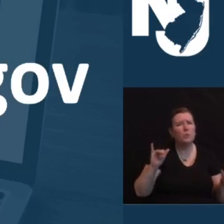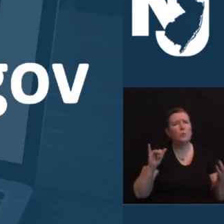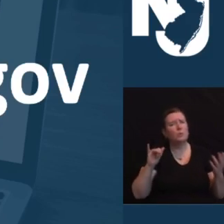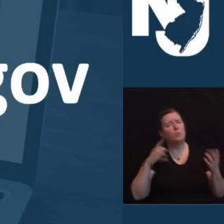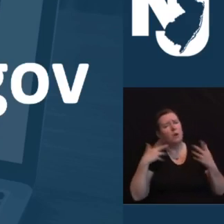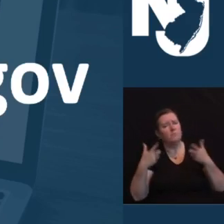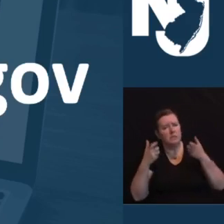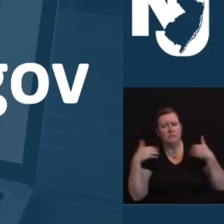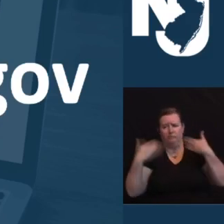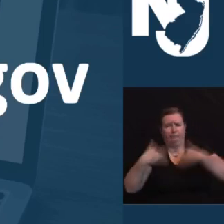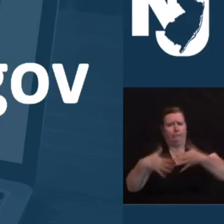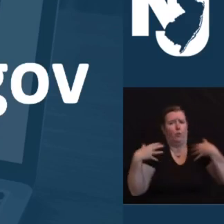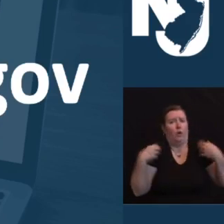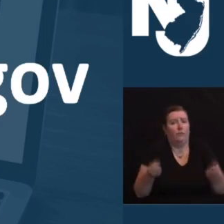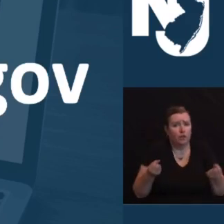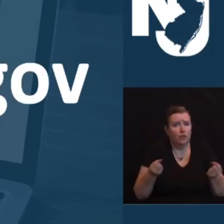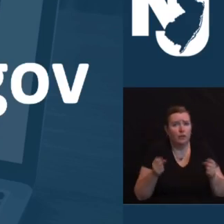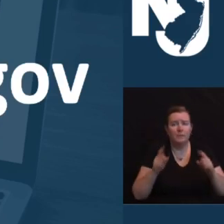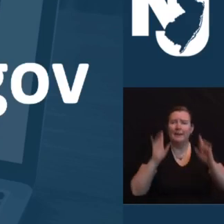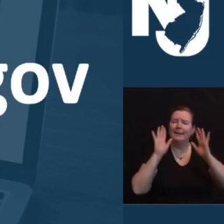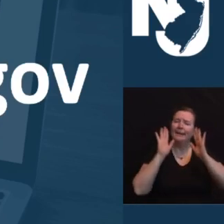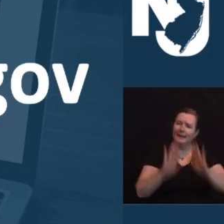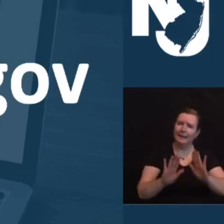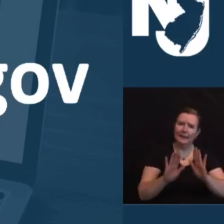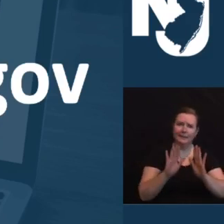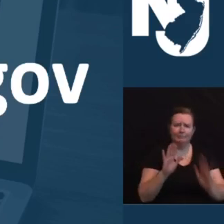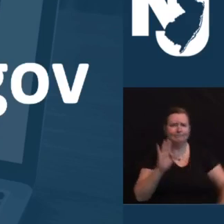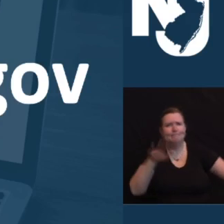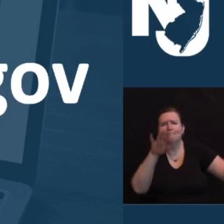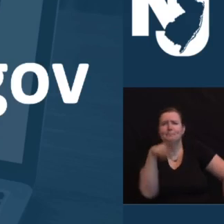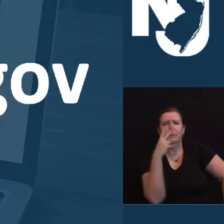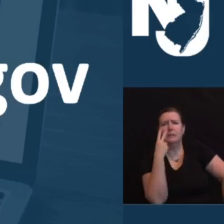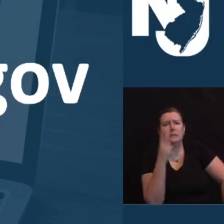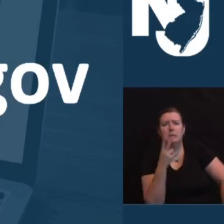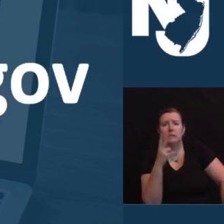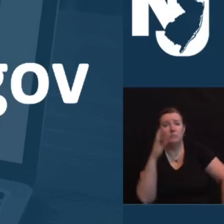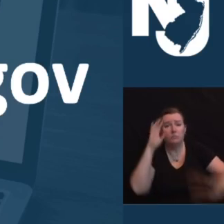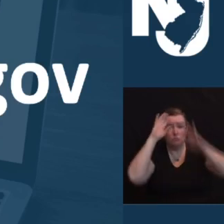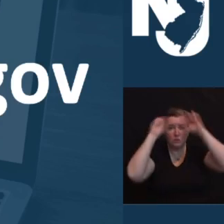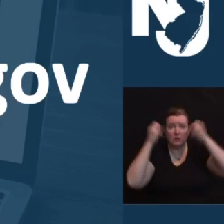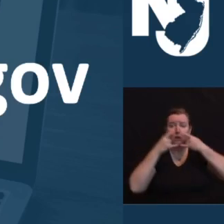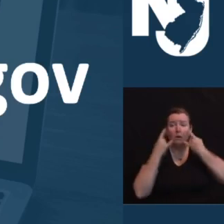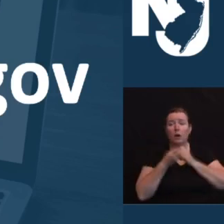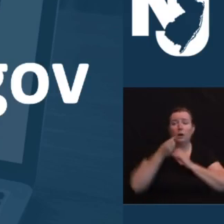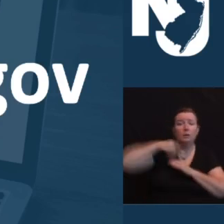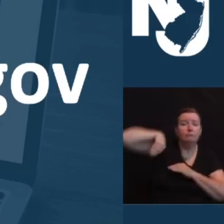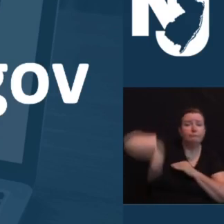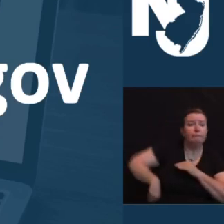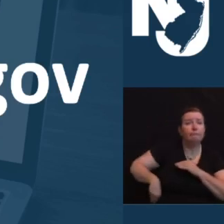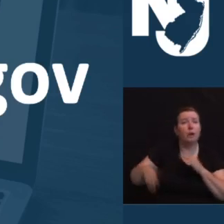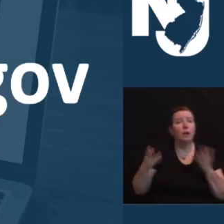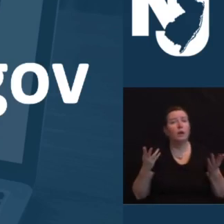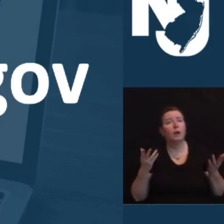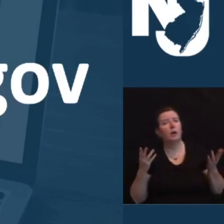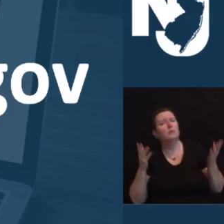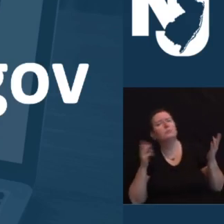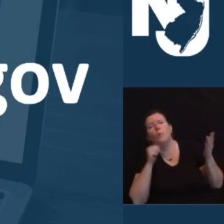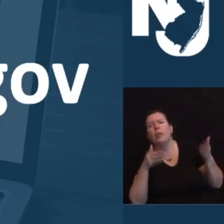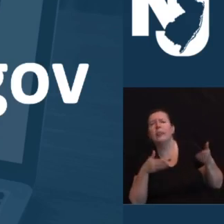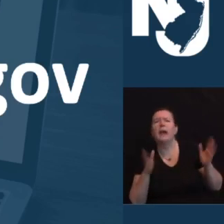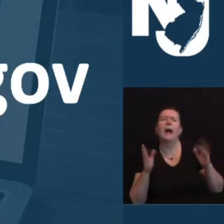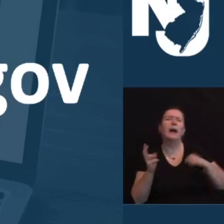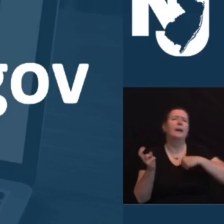health. But when you hear words like when you see the mask coming off and you hear words like don't let the virus dominate your